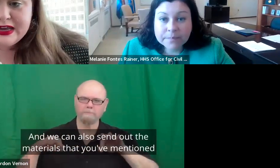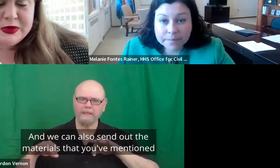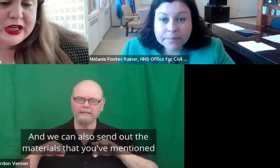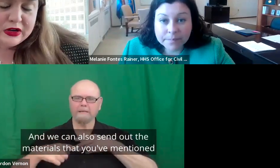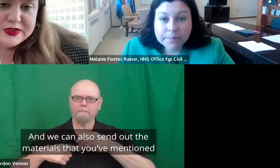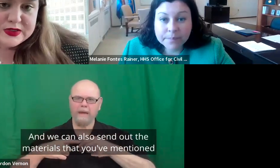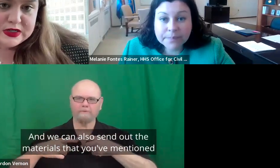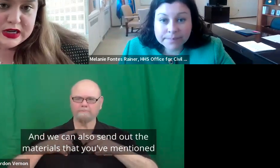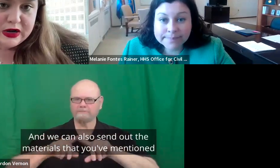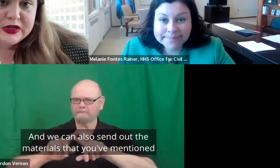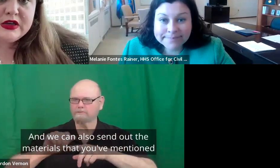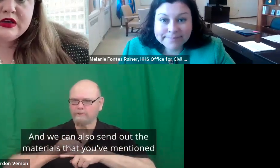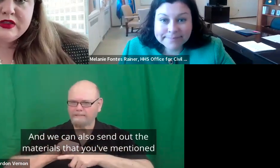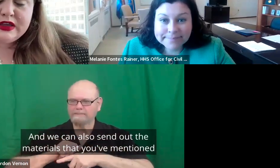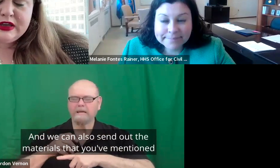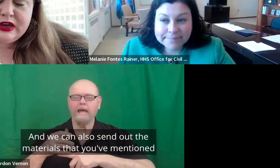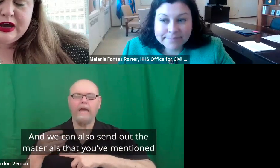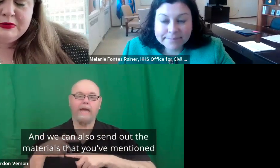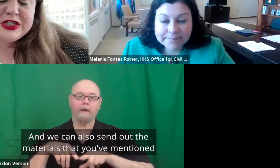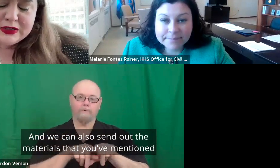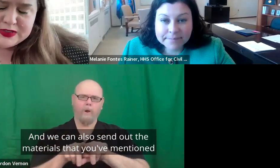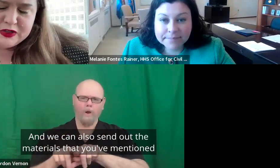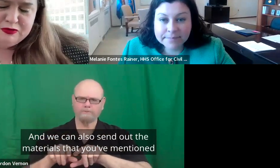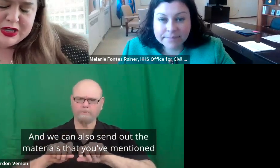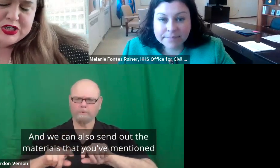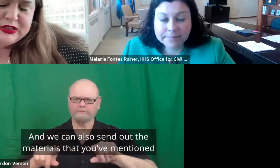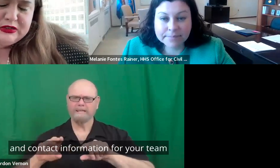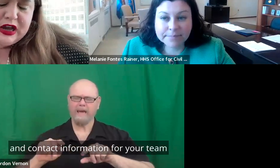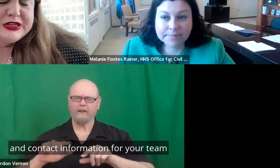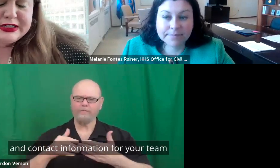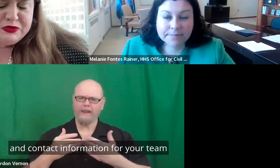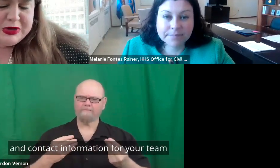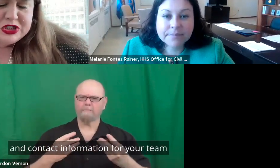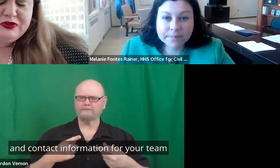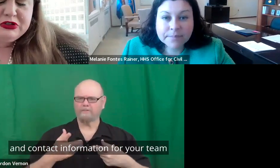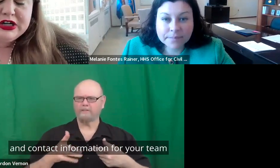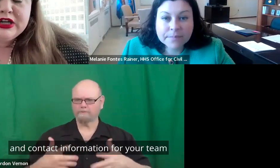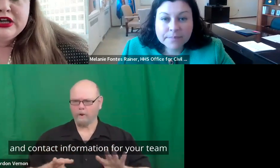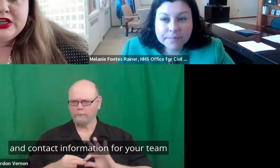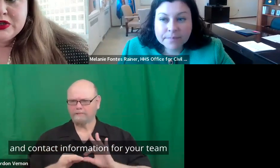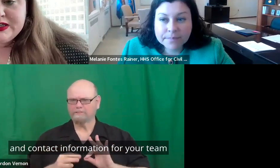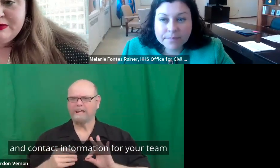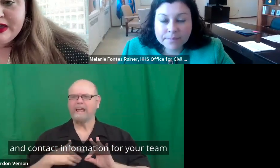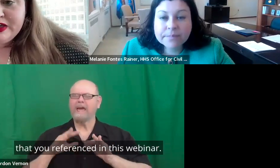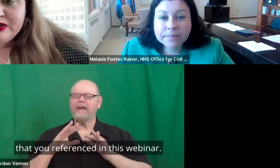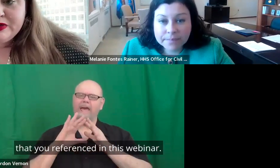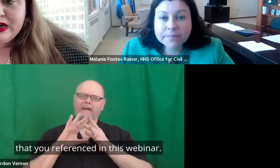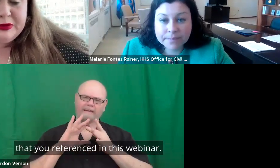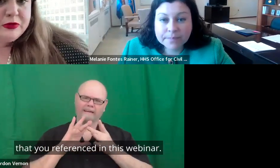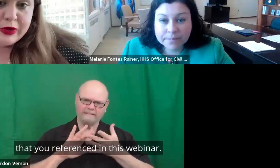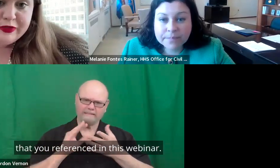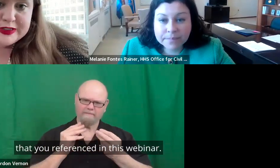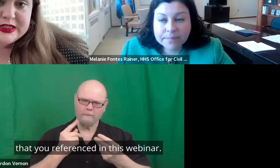trainings. And we can also send out the materials that you've mentioned and contact information for your team that